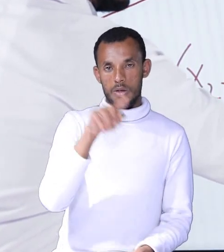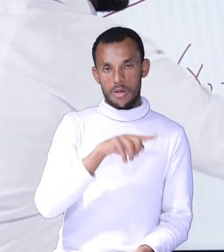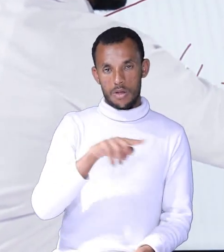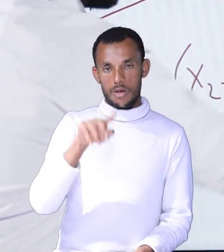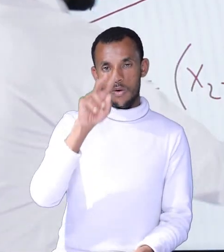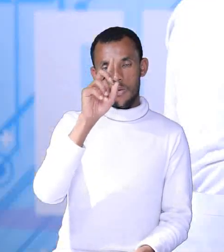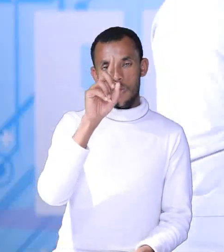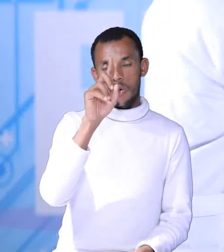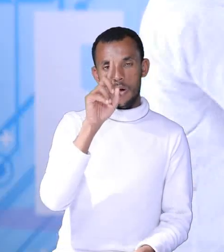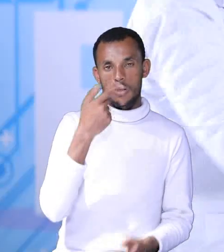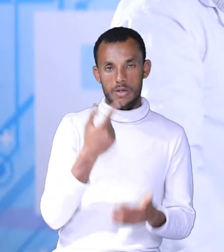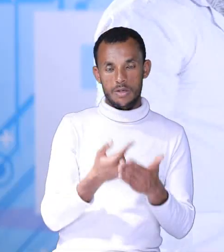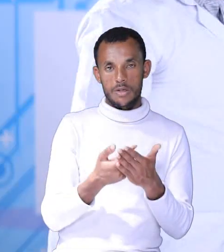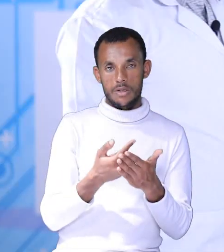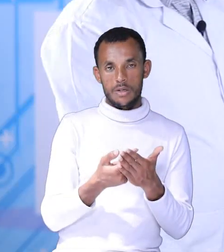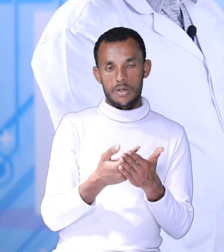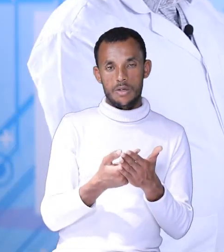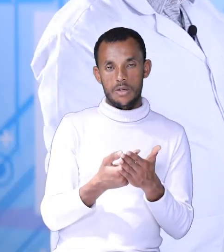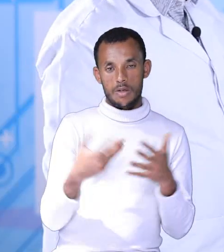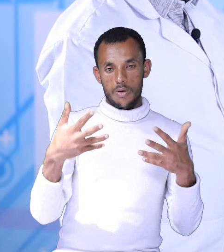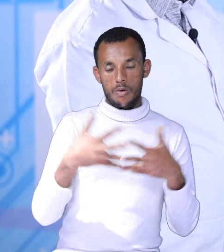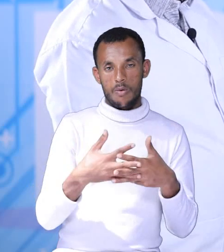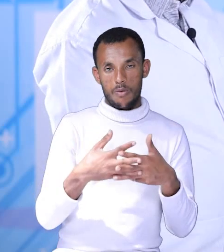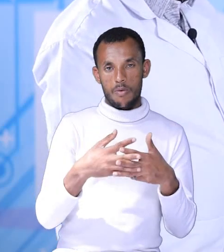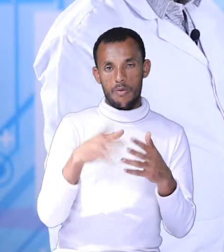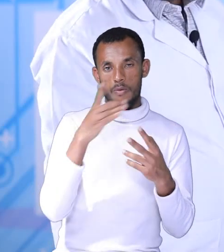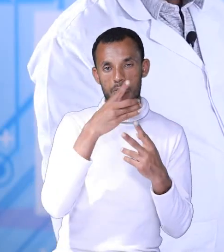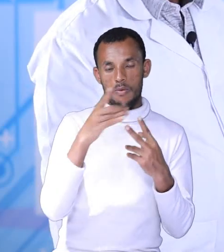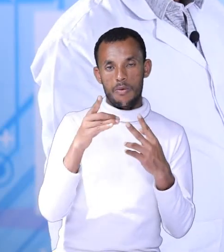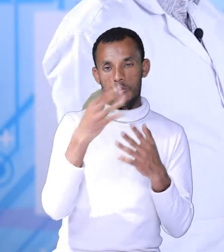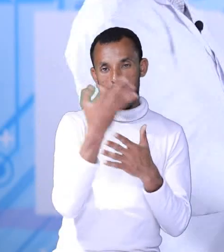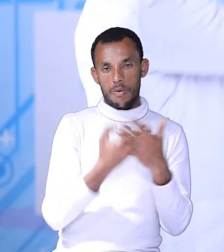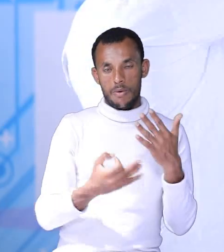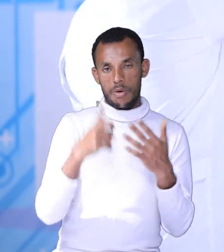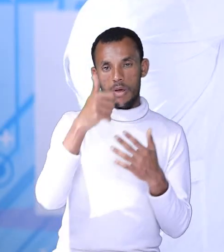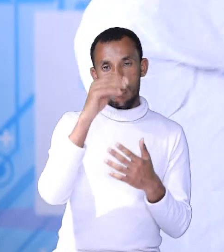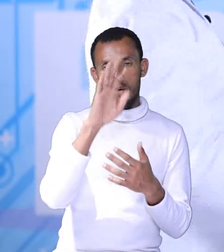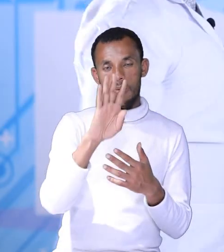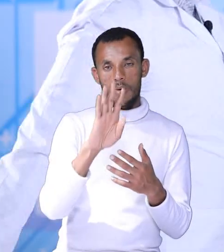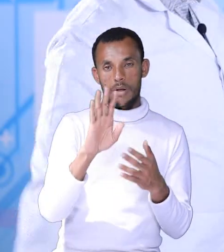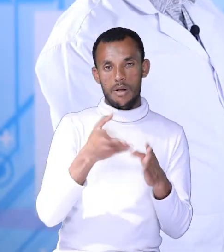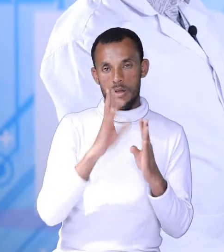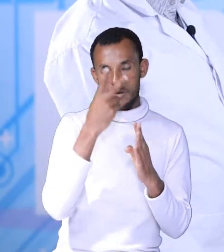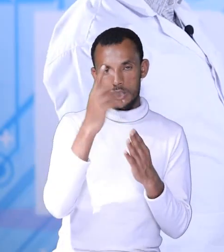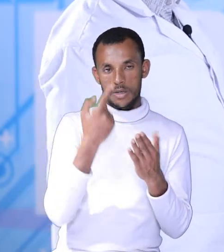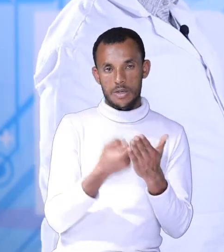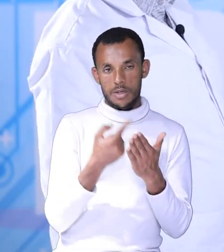z1. So this is the coordinate vector form of AB. So let's see this one